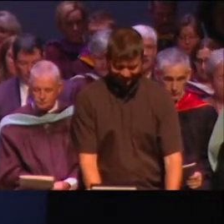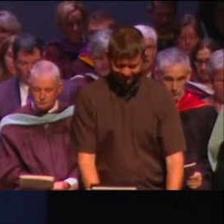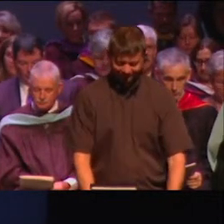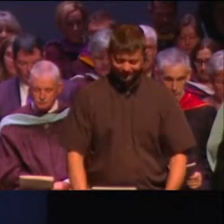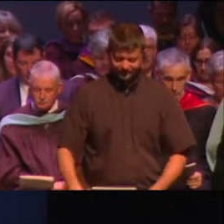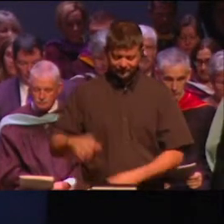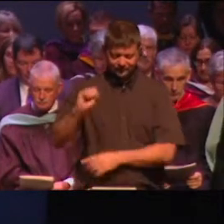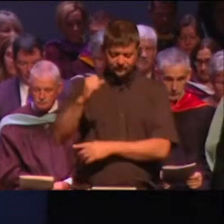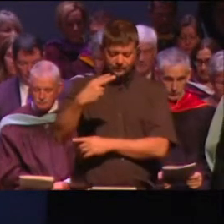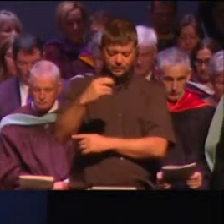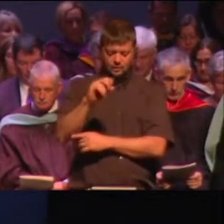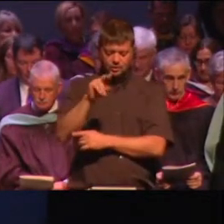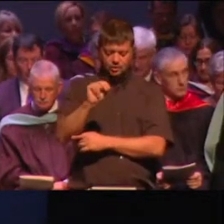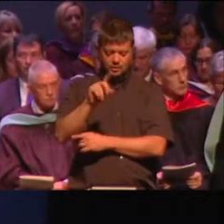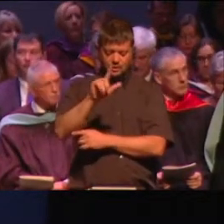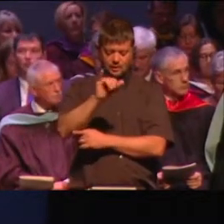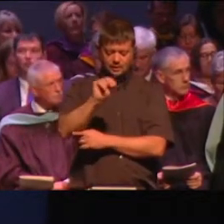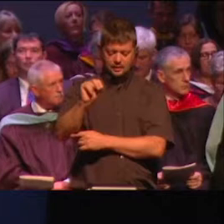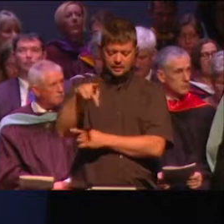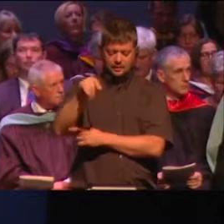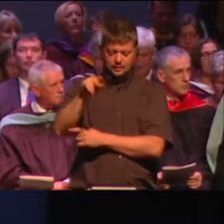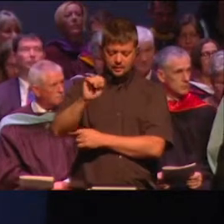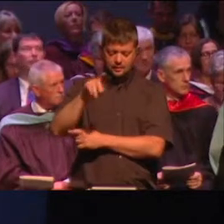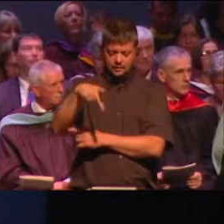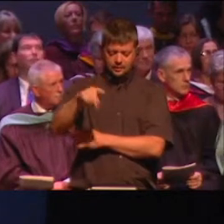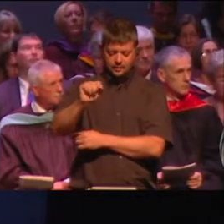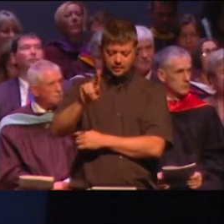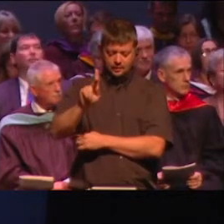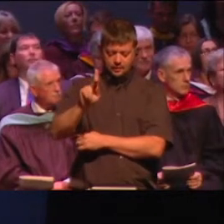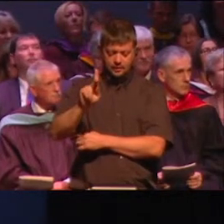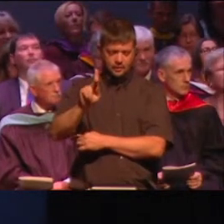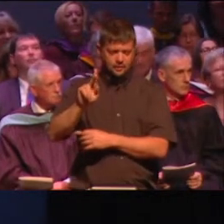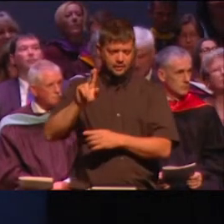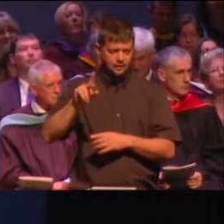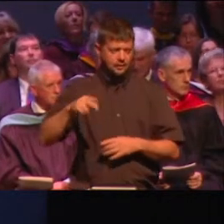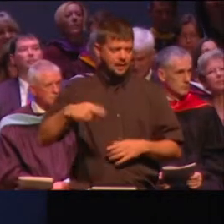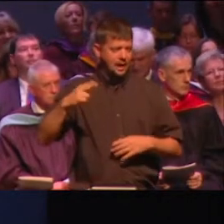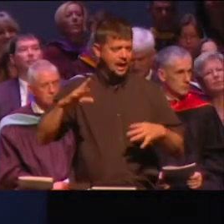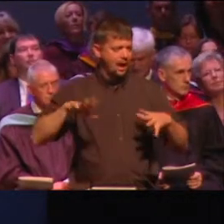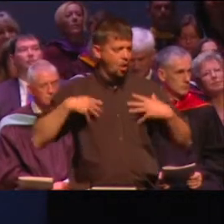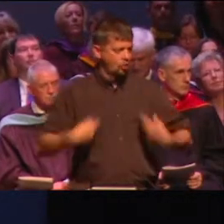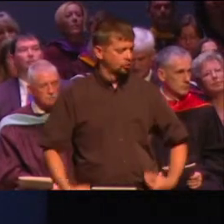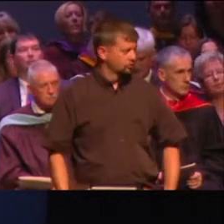Sharon Lynn Pate, Phi Theta Kappa, High Honors.